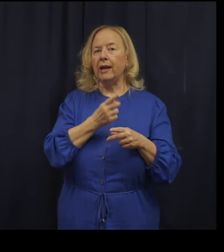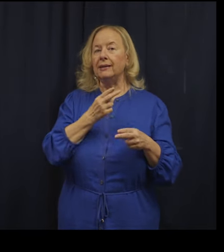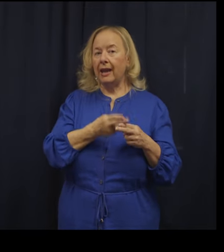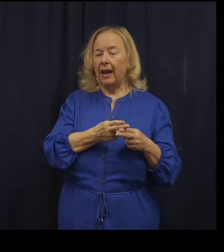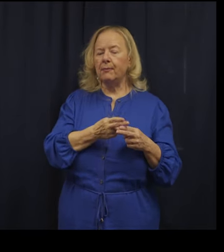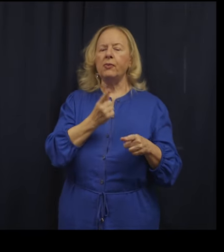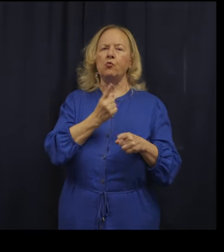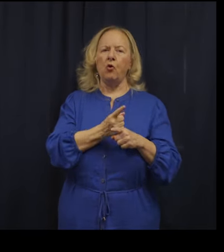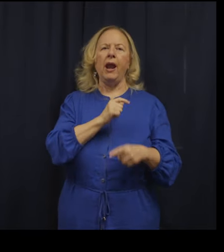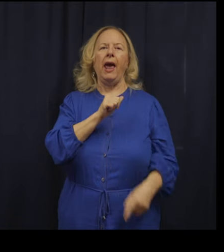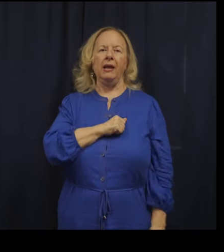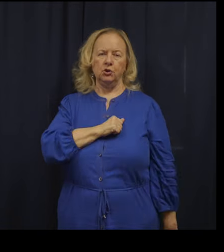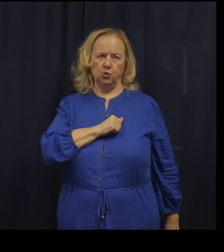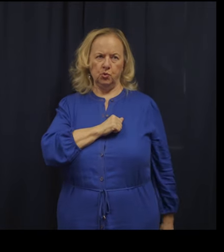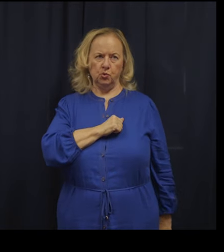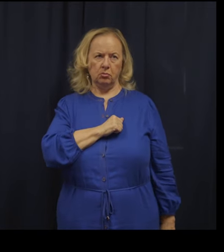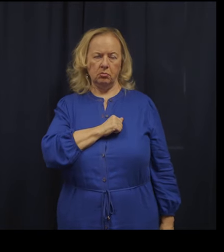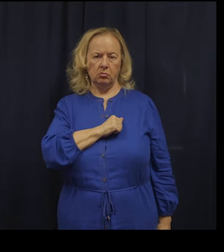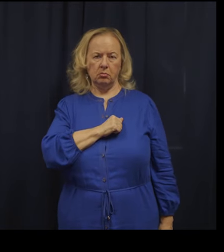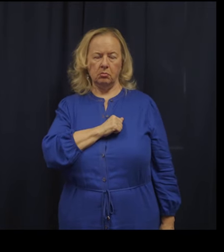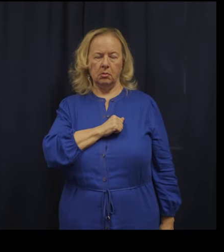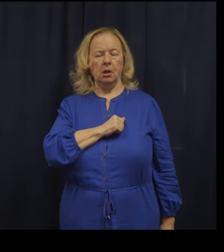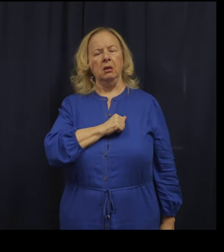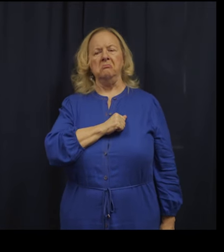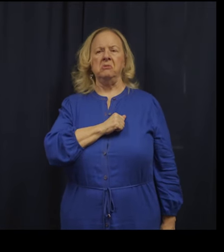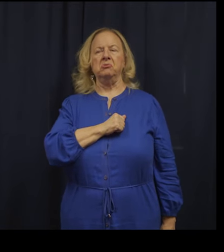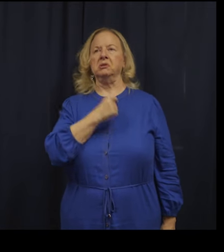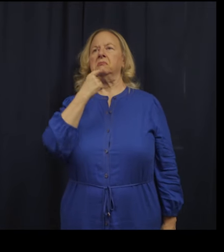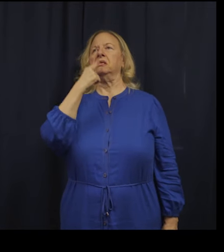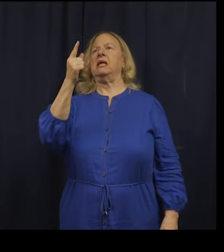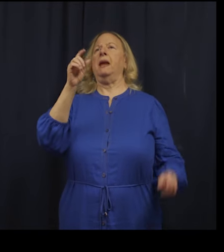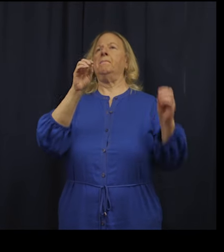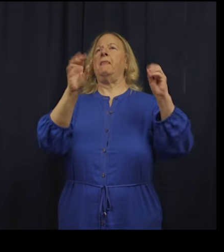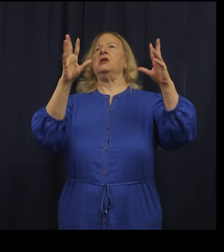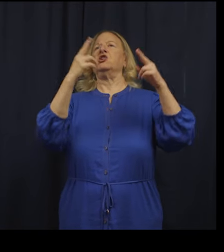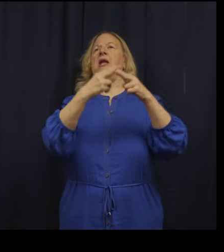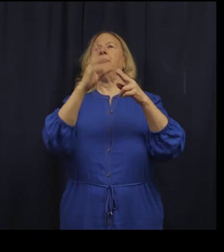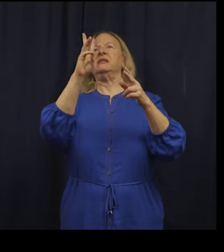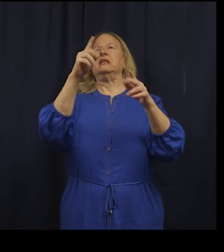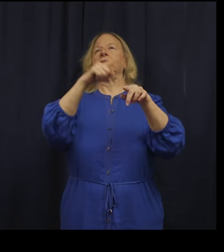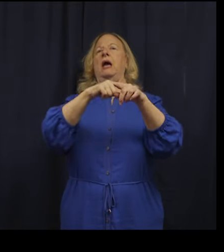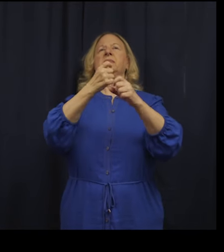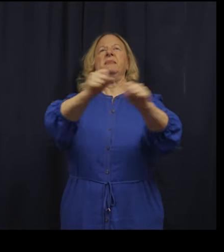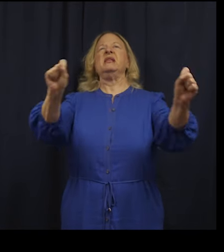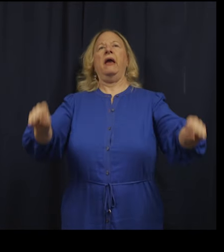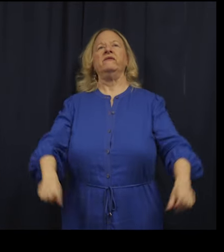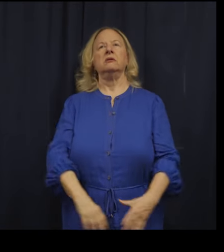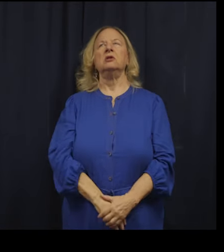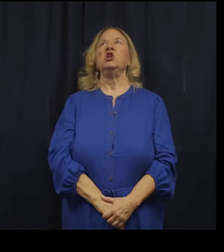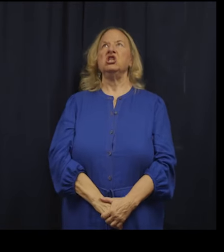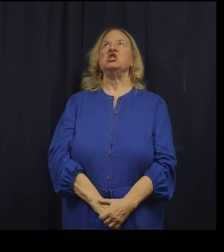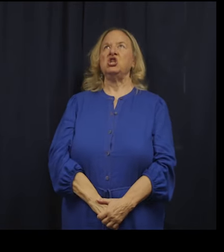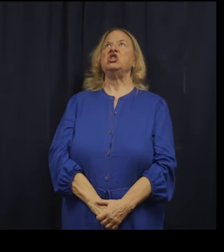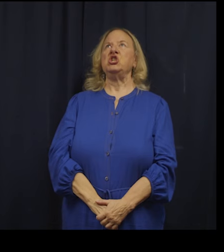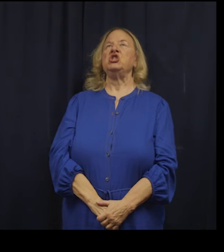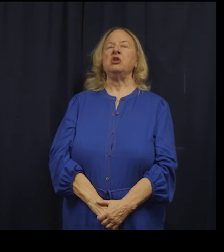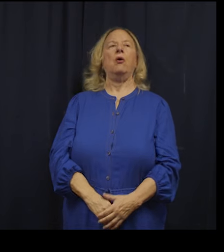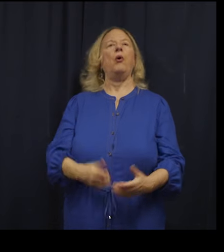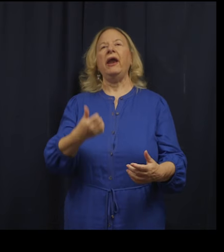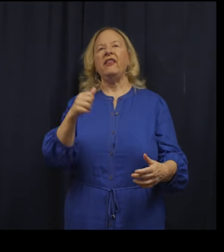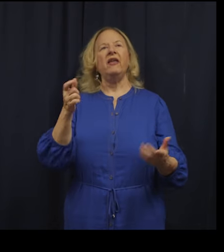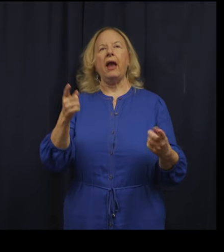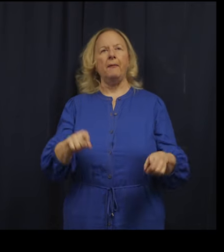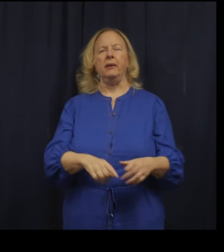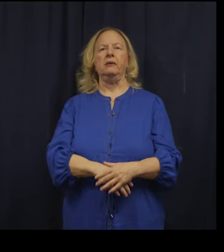name, but with the right attitude. He's not something you can just say his magic name 6 times and be saved, okay? Or have